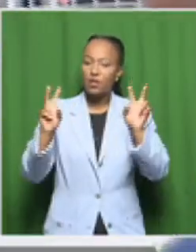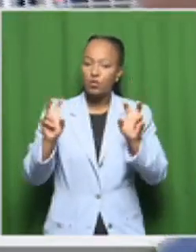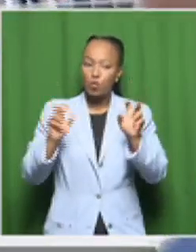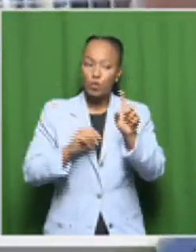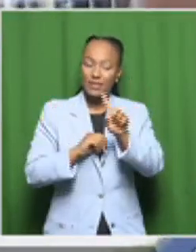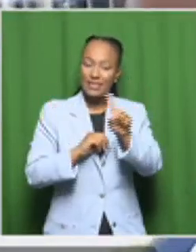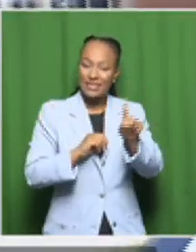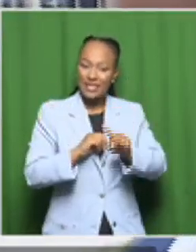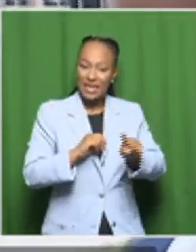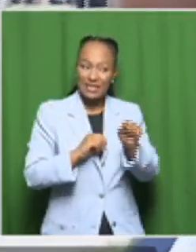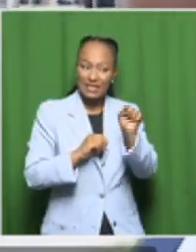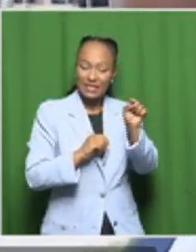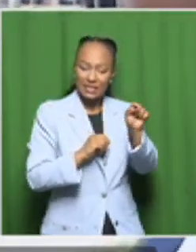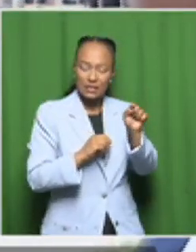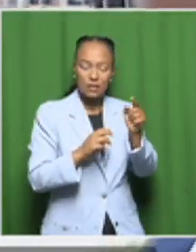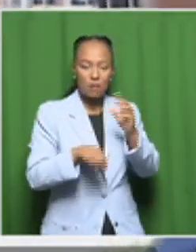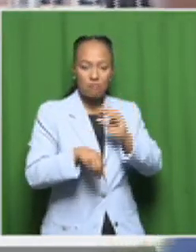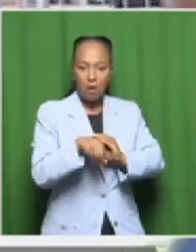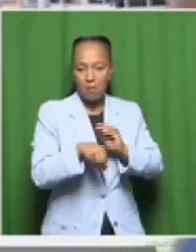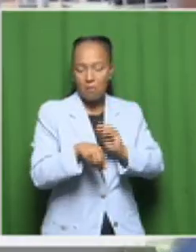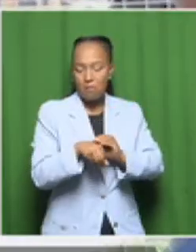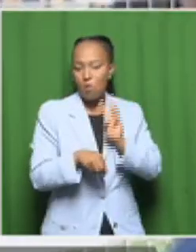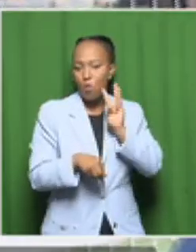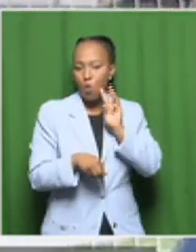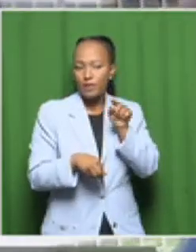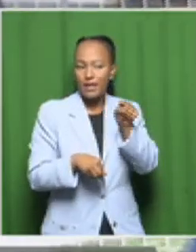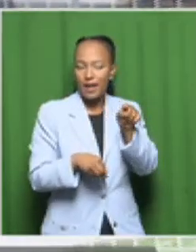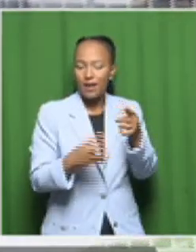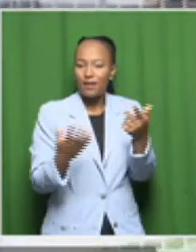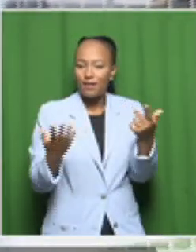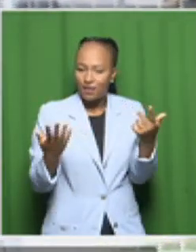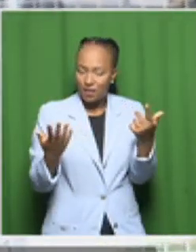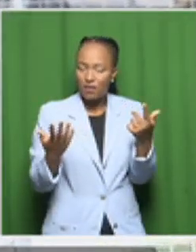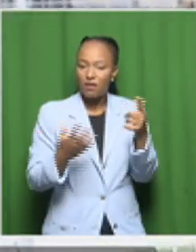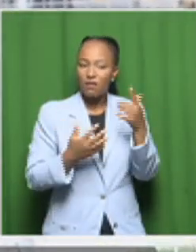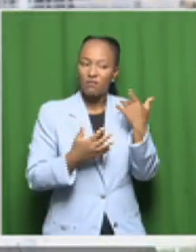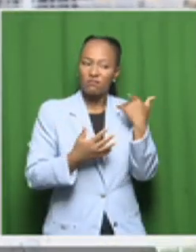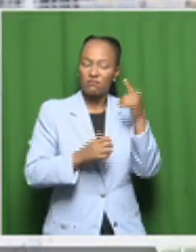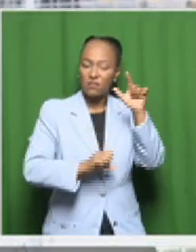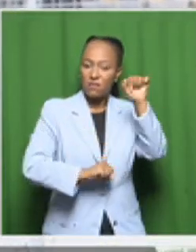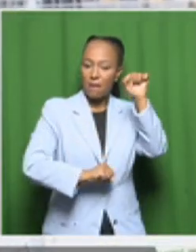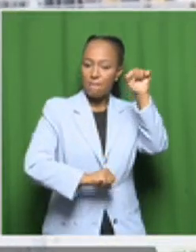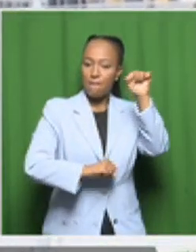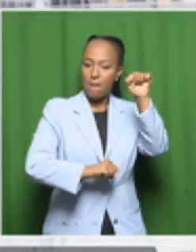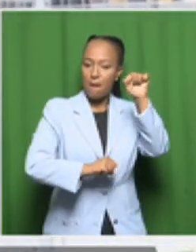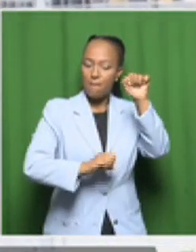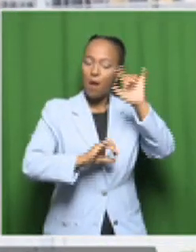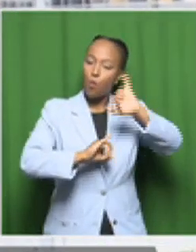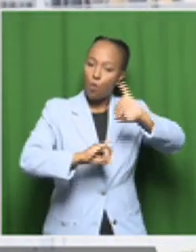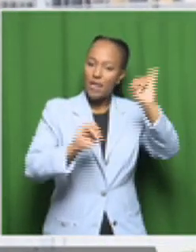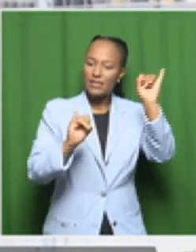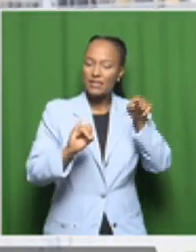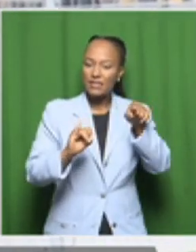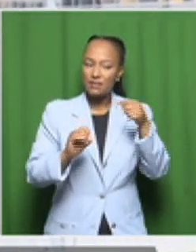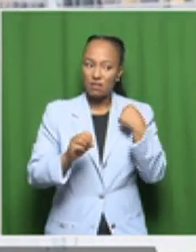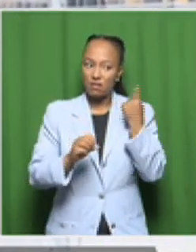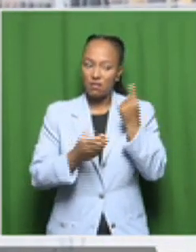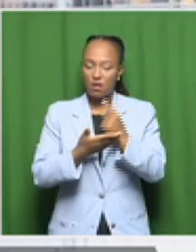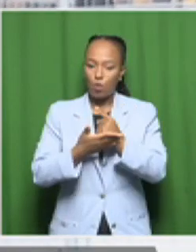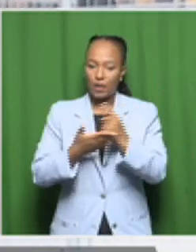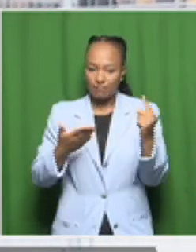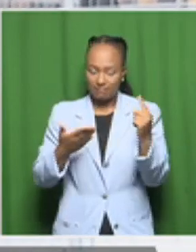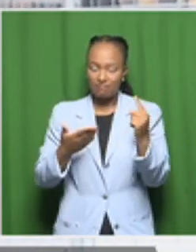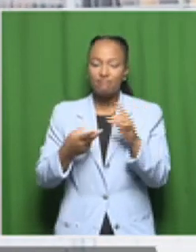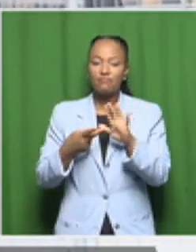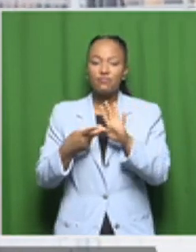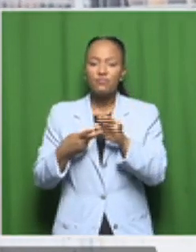just seen that the issues of water in Lazarus, which was just happening, the protest was just intensifying over the past couple of weeks, and we have seen over